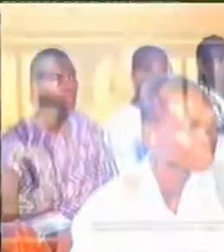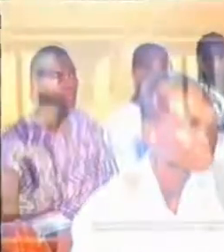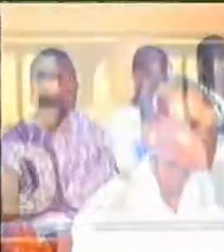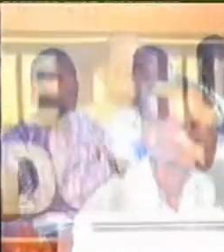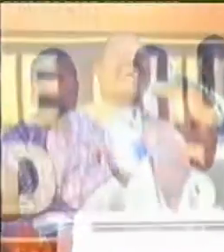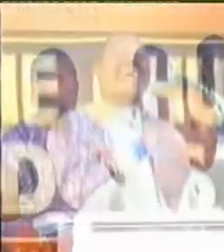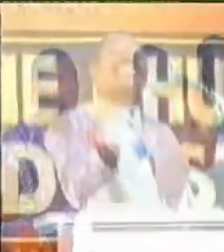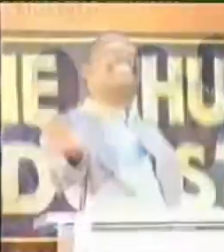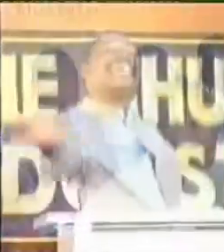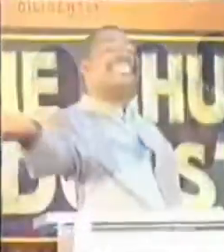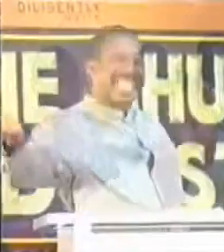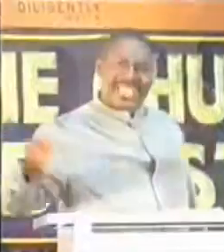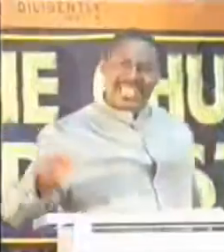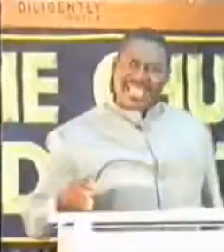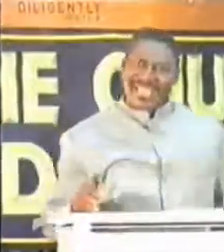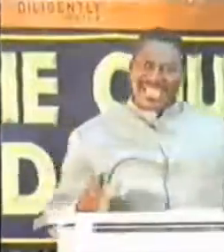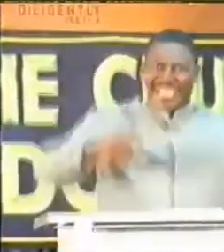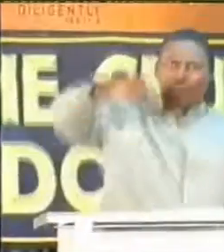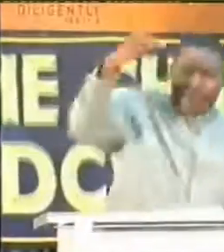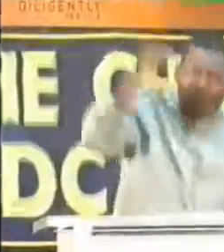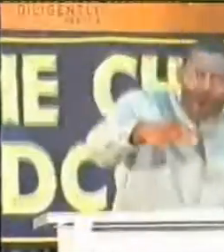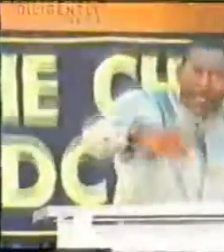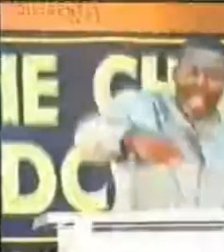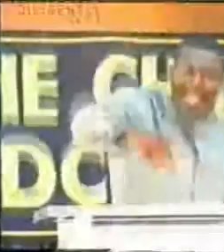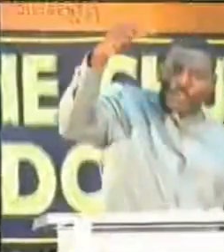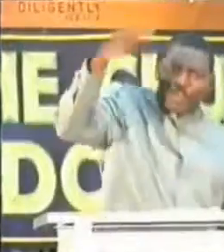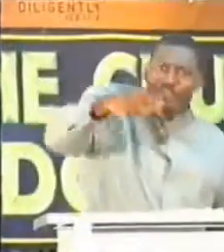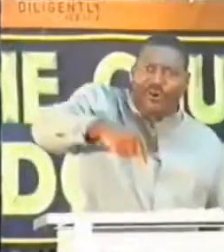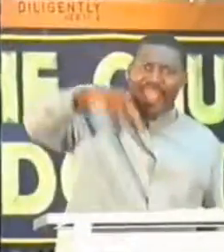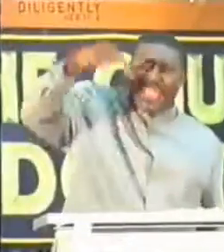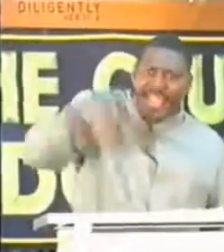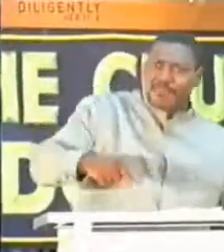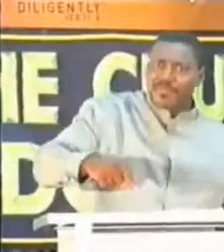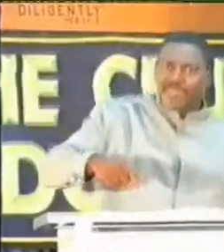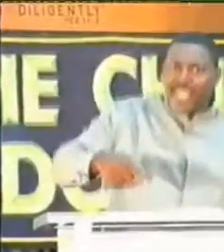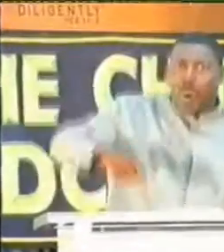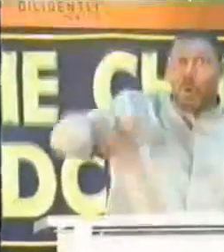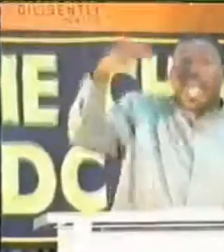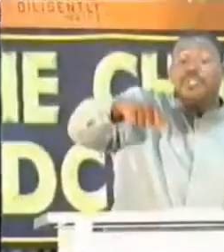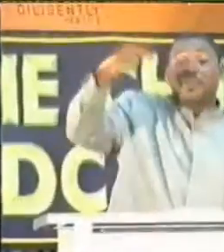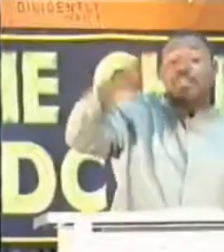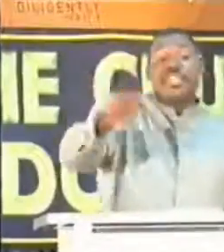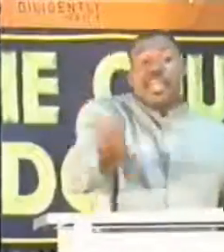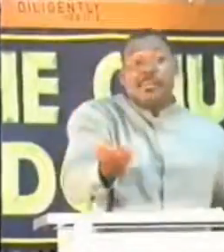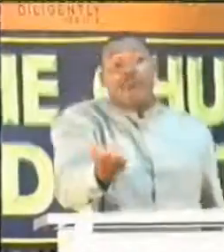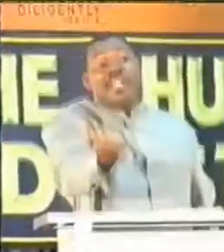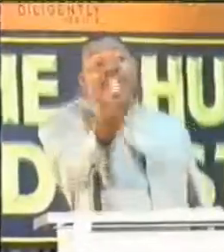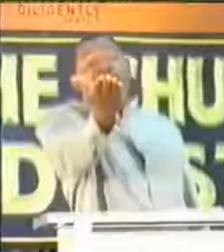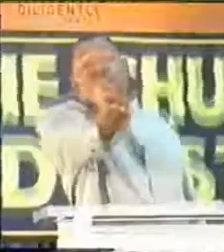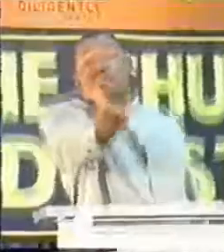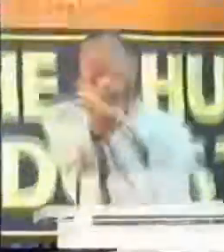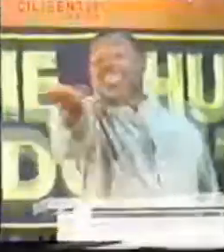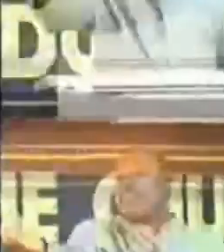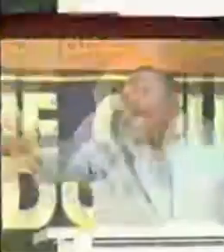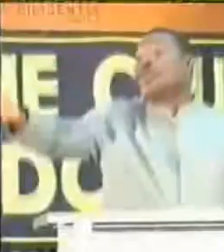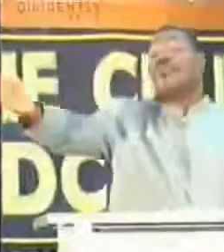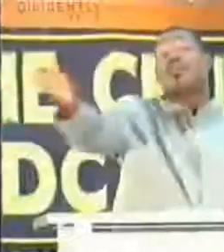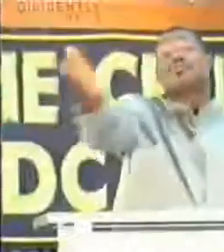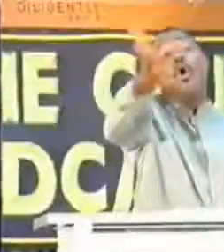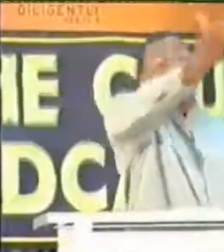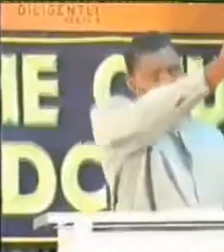na sefwo, e sesa dear. Nessa sofwo, and ya sorry for, and ne, E wo Jesus Christ di mu mu the envelopes and